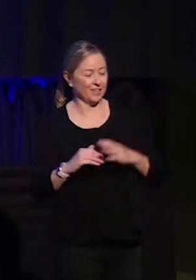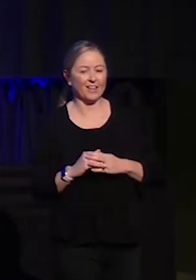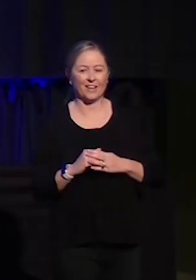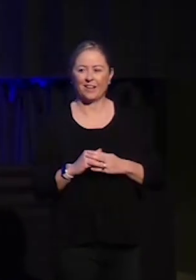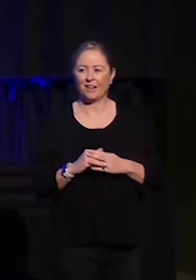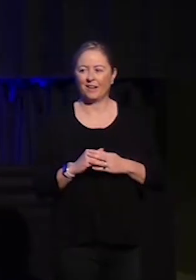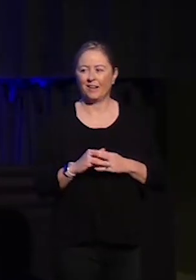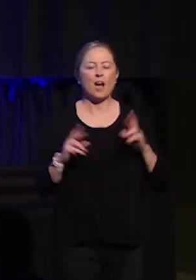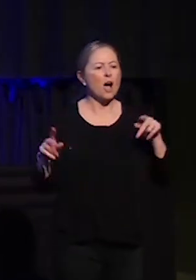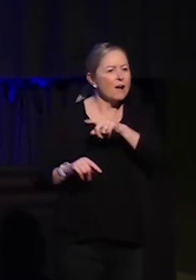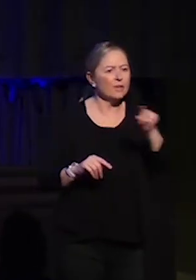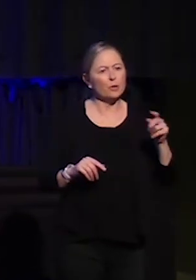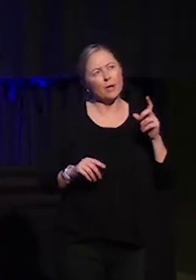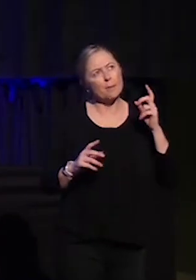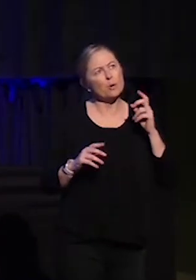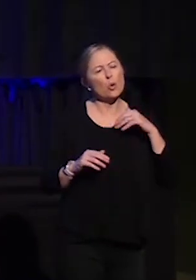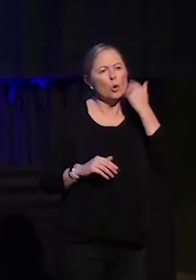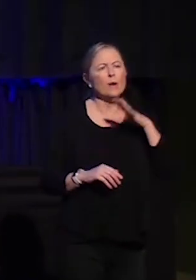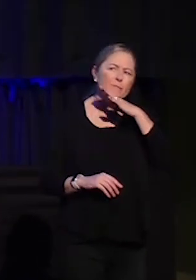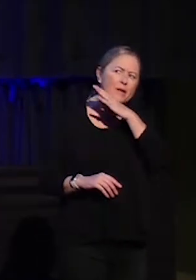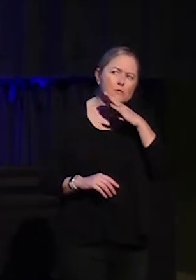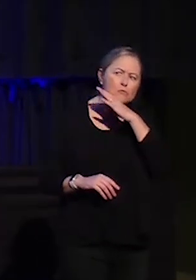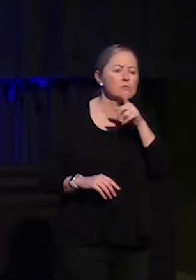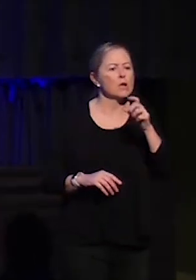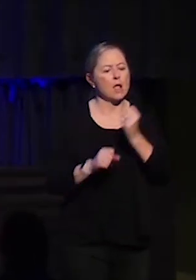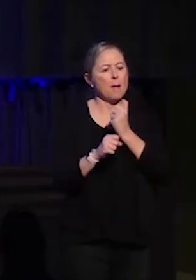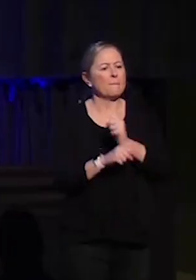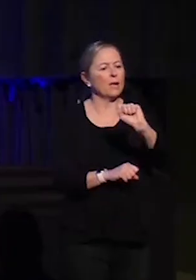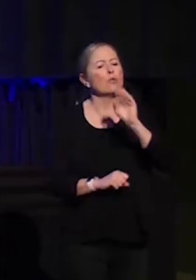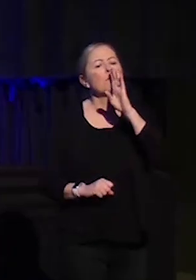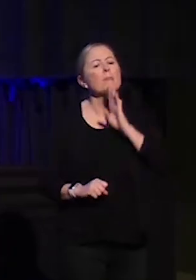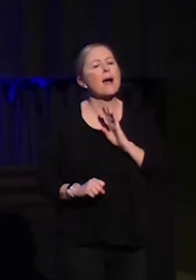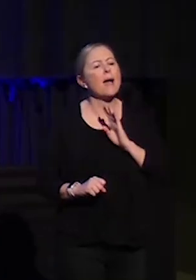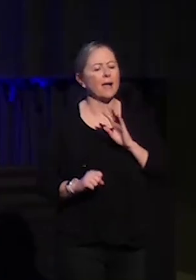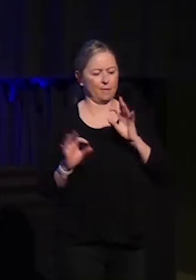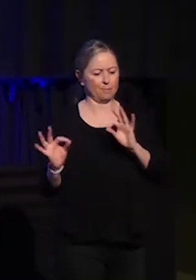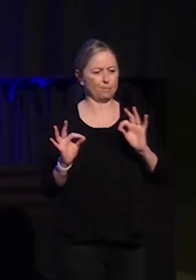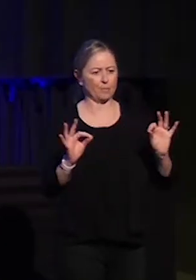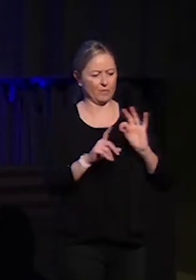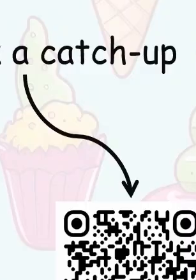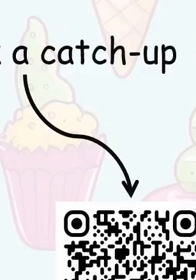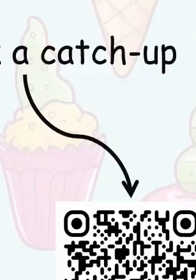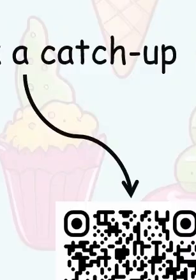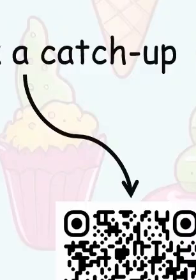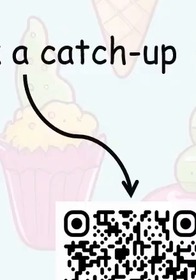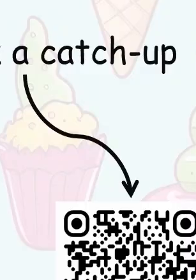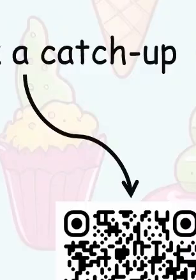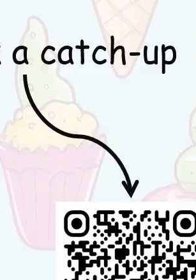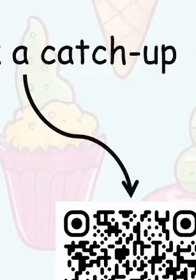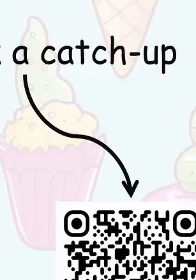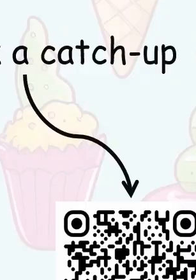you can stay curious, listen hard, perfect your vanilla. Velvet and I would love to meet you. I'm sure you'll want to meet Velvet, not